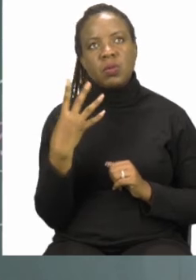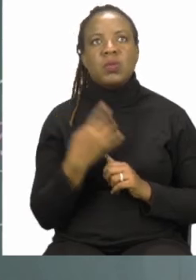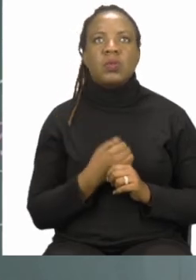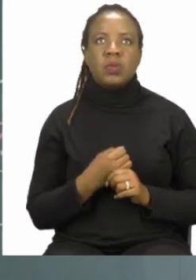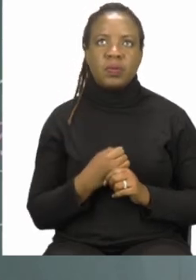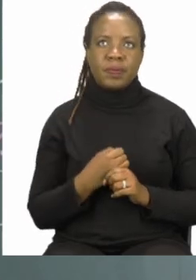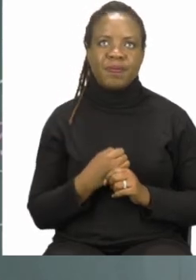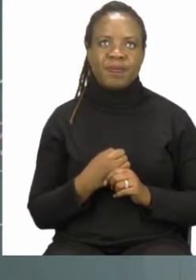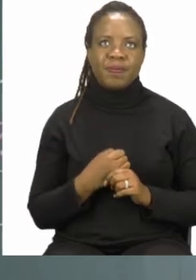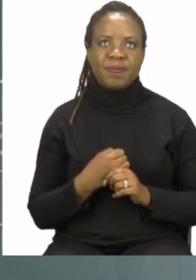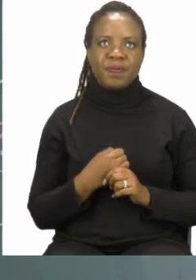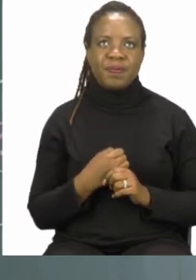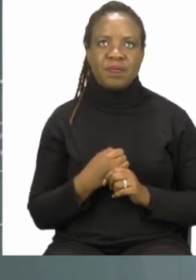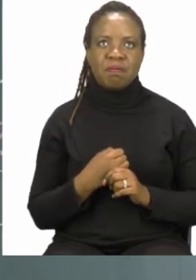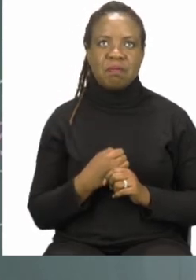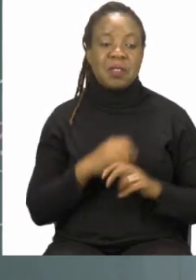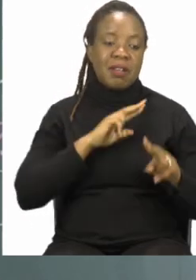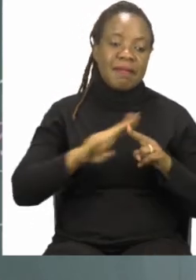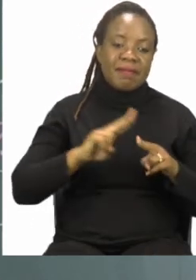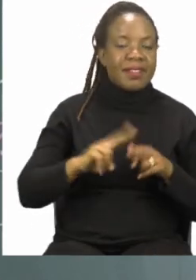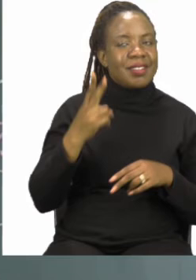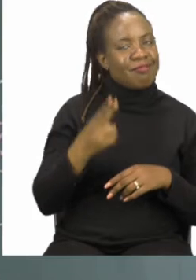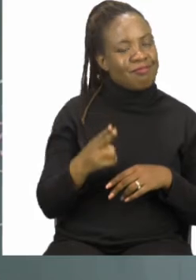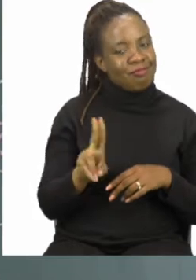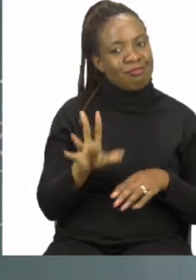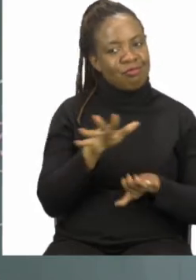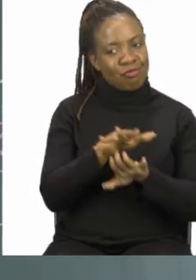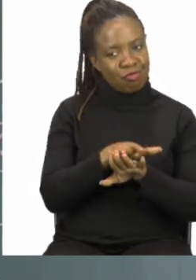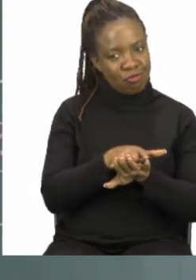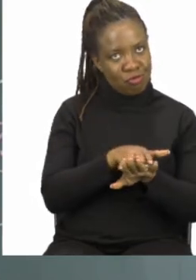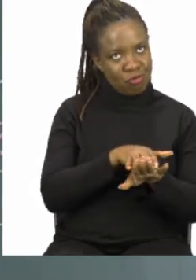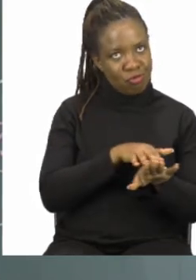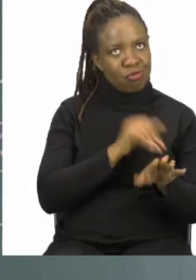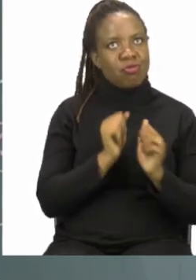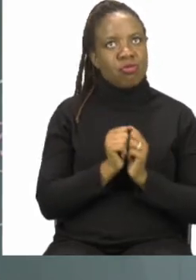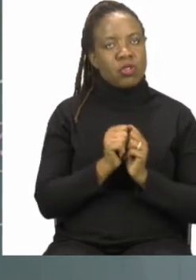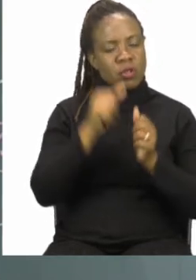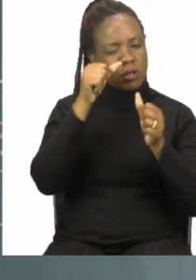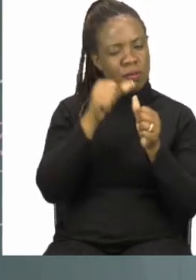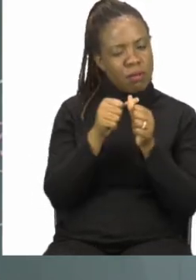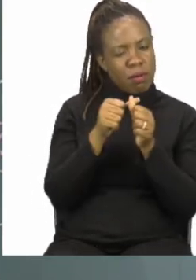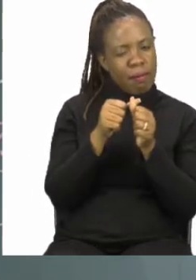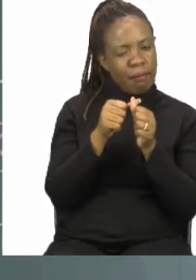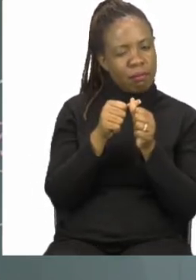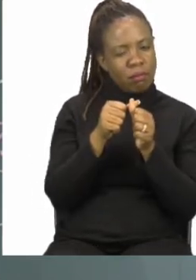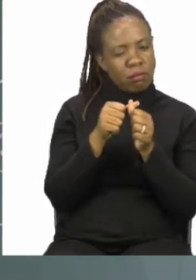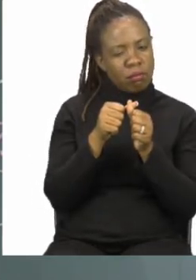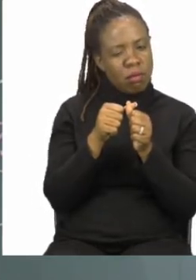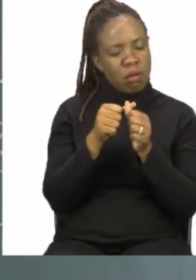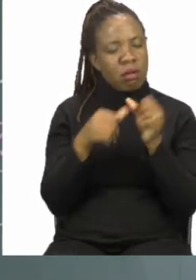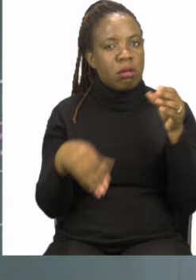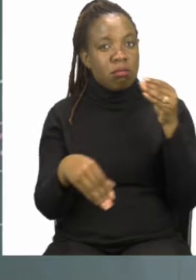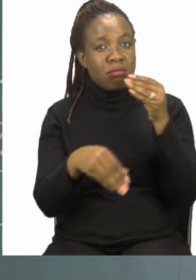114. So take your time, boys and girls. Remember, when we are adding, it's the method of